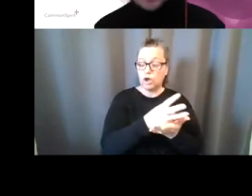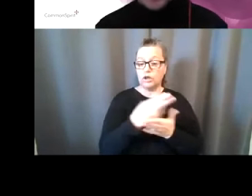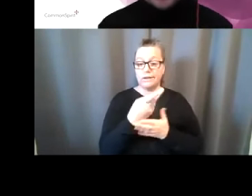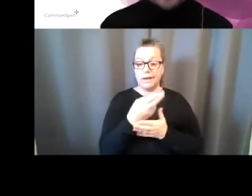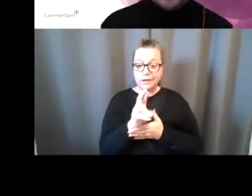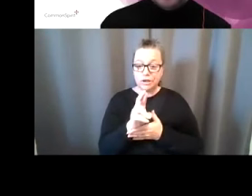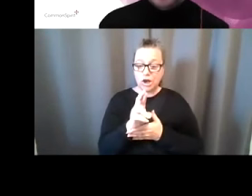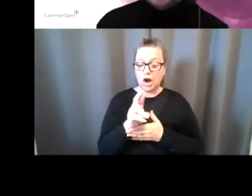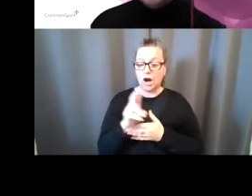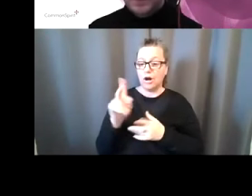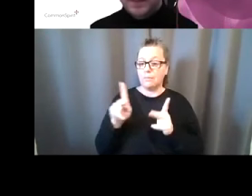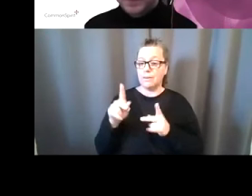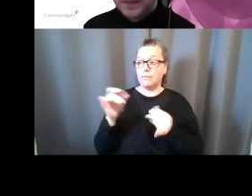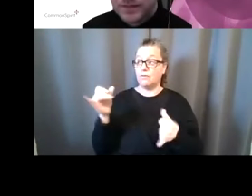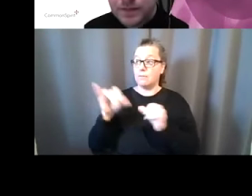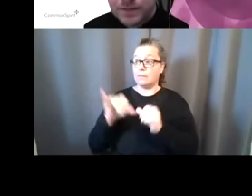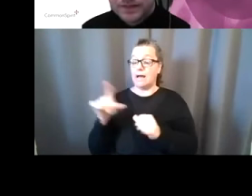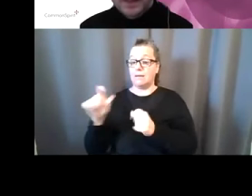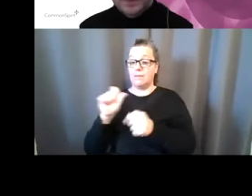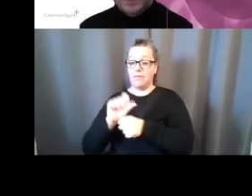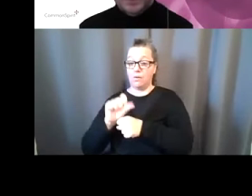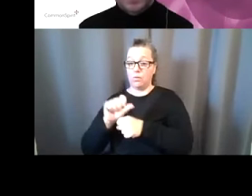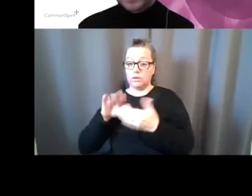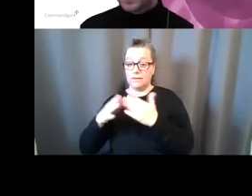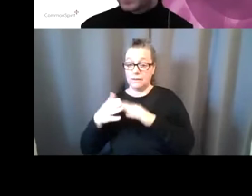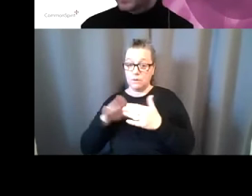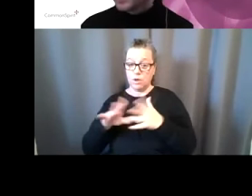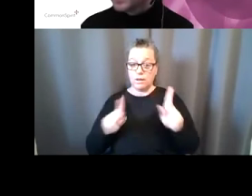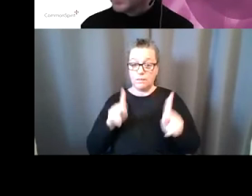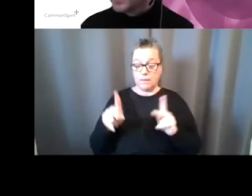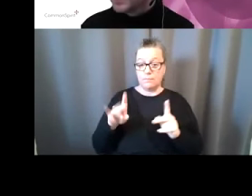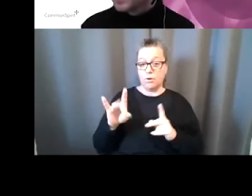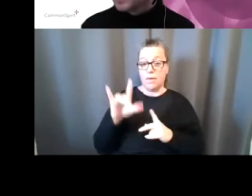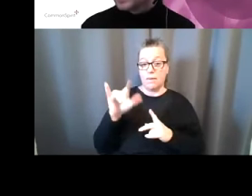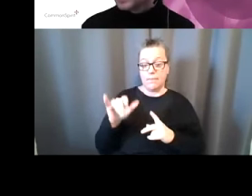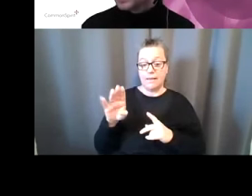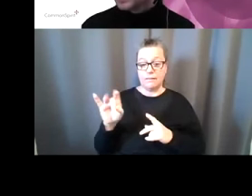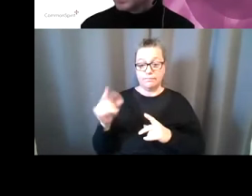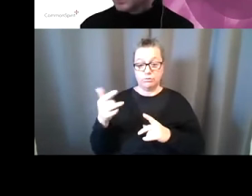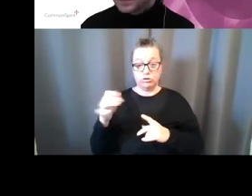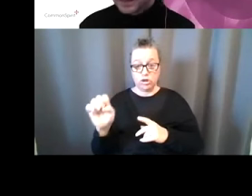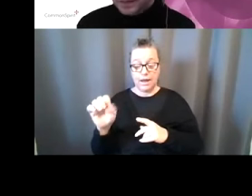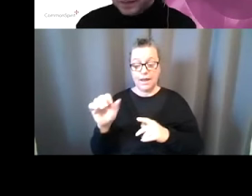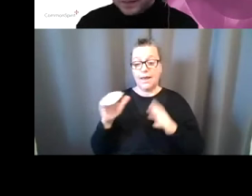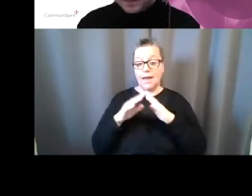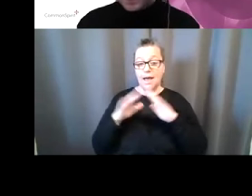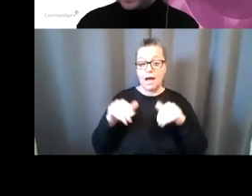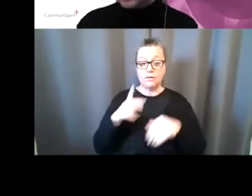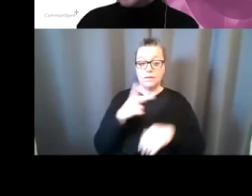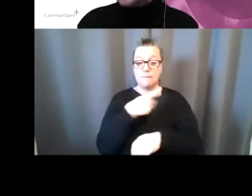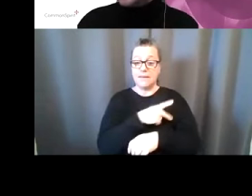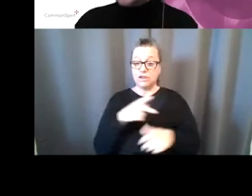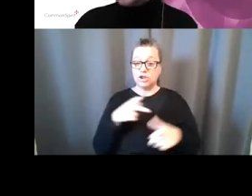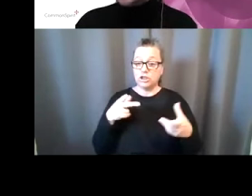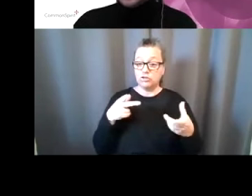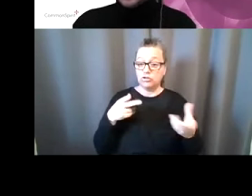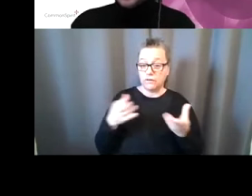from Yakima who worked in the community there, folks who worked at Bailey Boucher House and some patient services and our